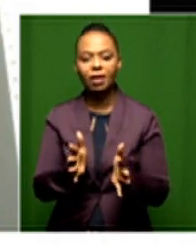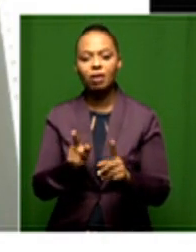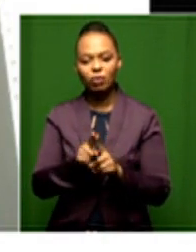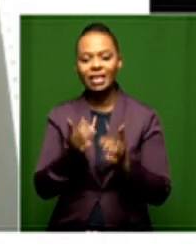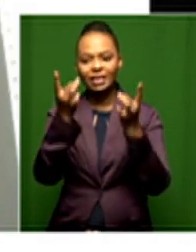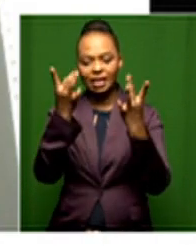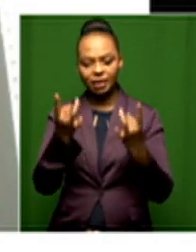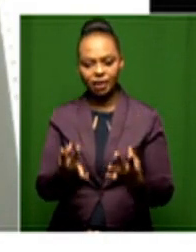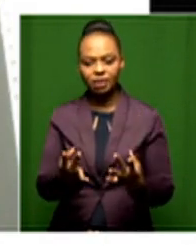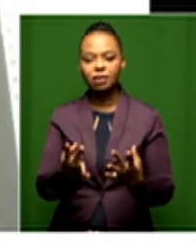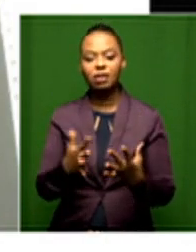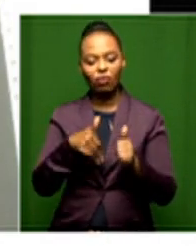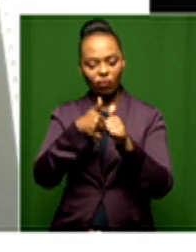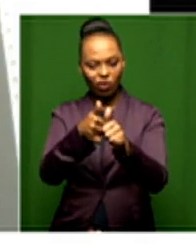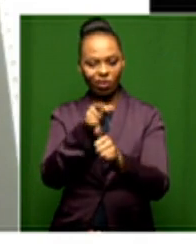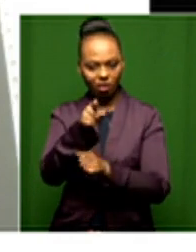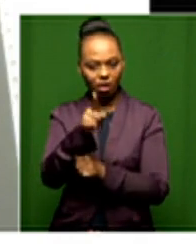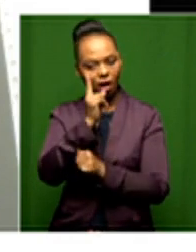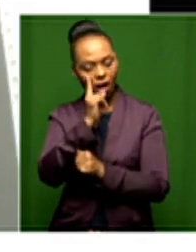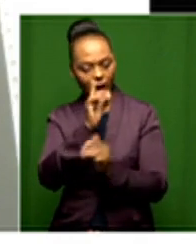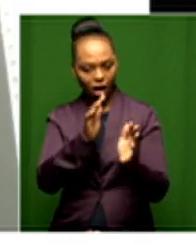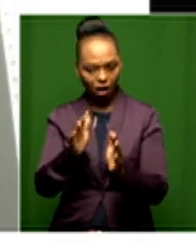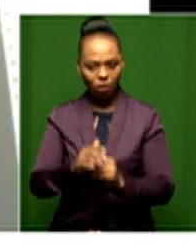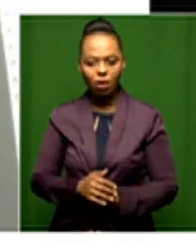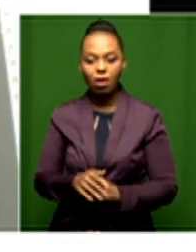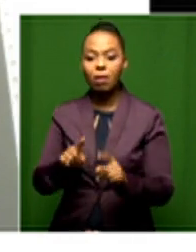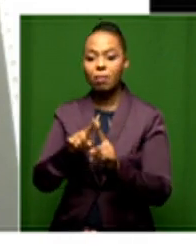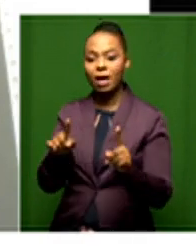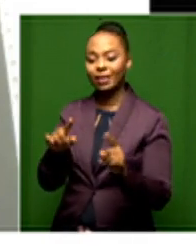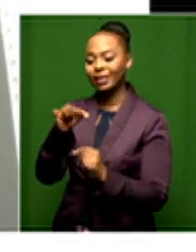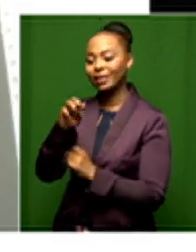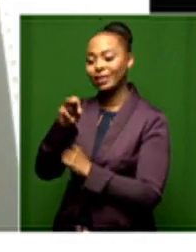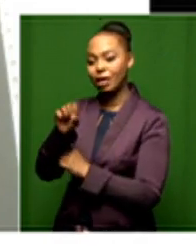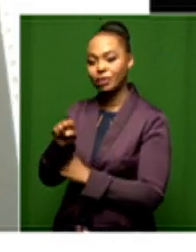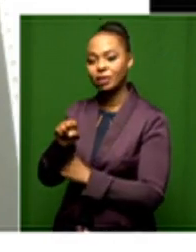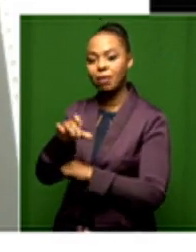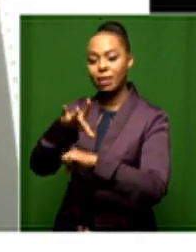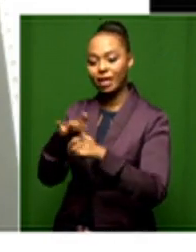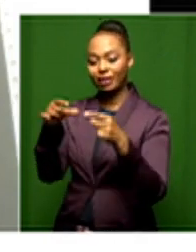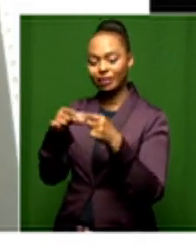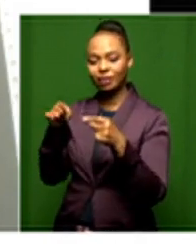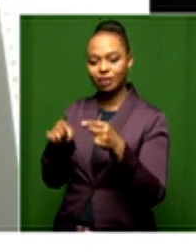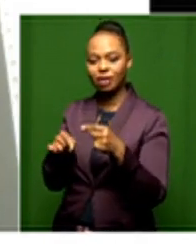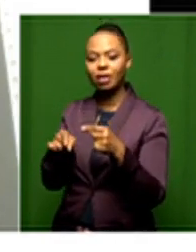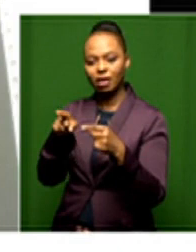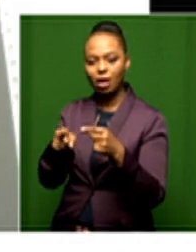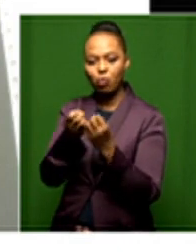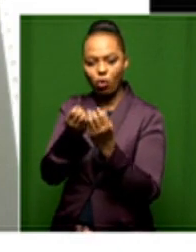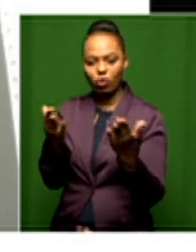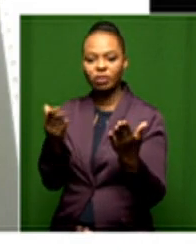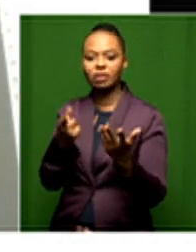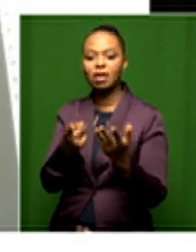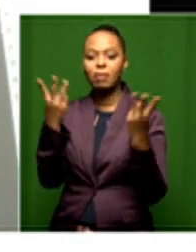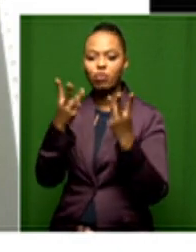And GEMS, because of the size of the scheme and the fact that it covers a wide range of people all